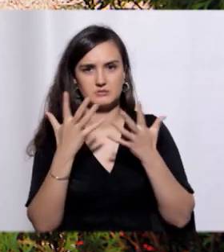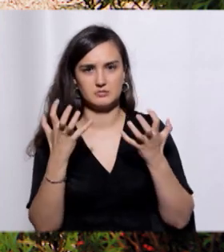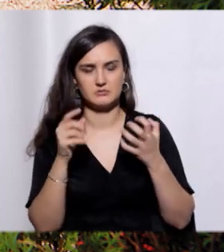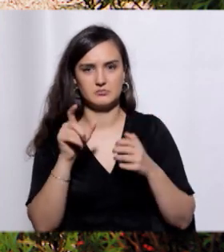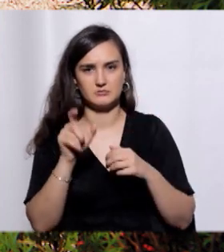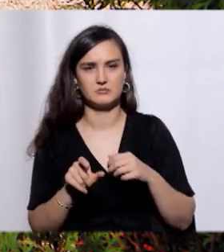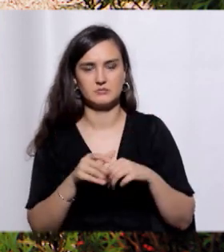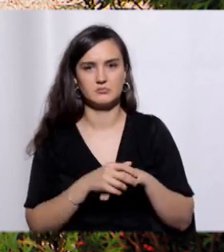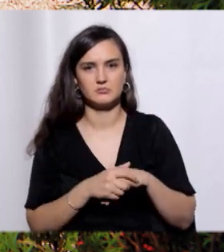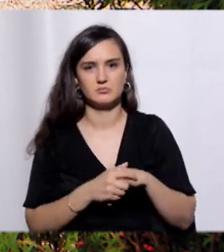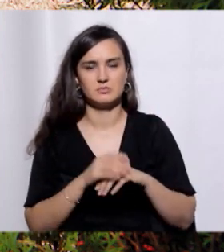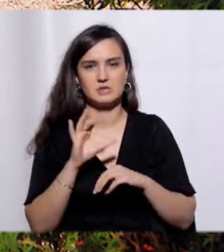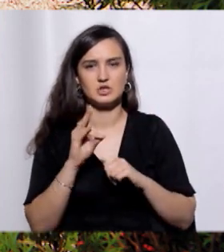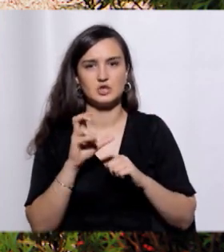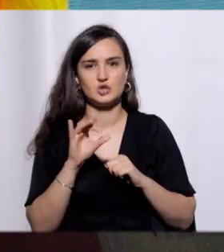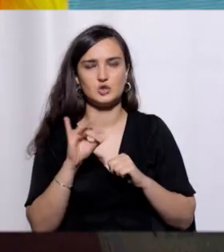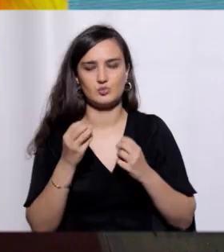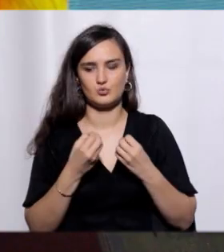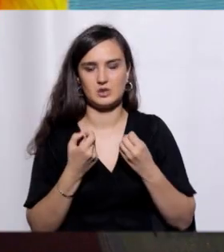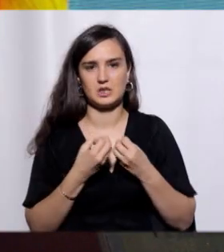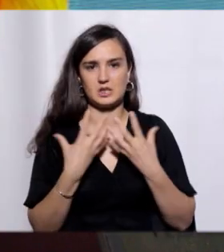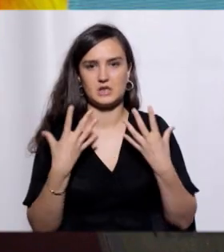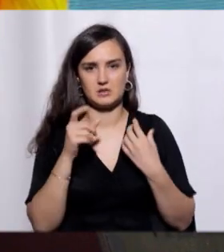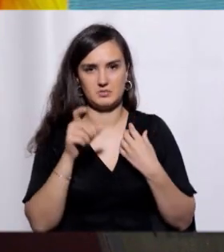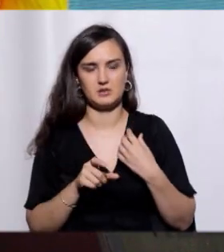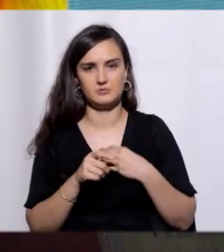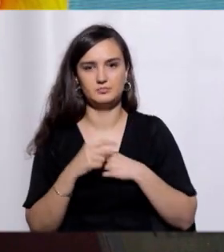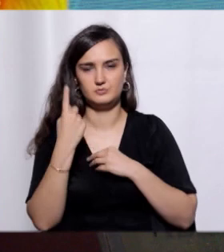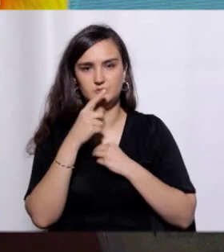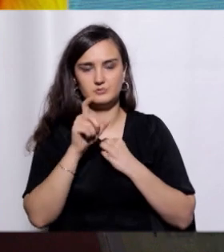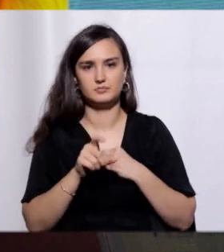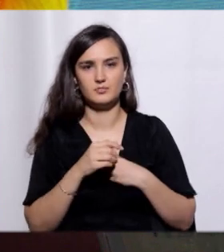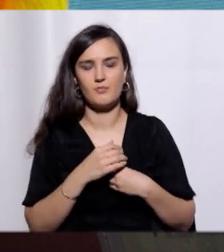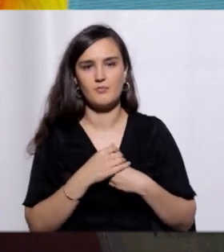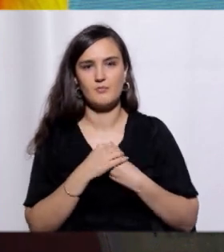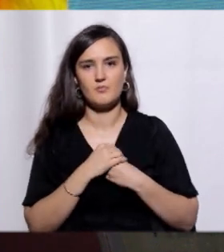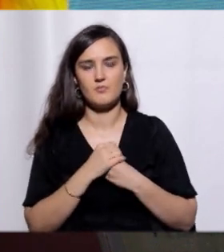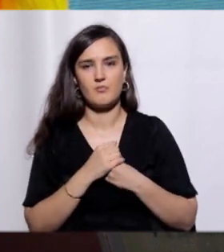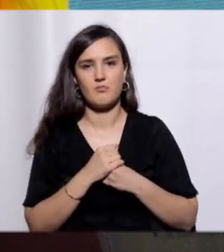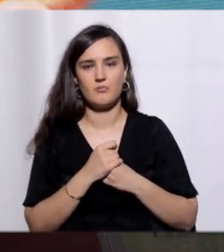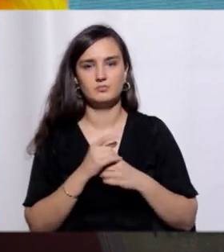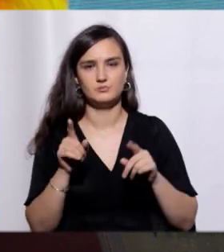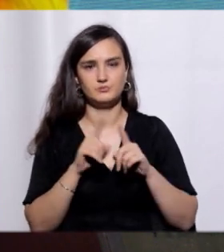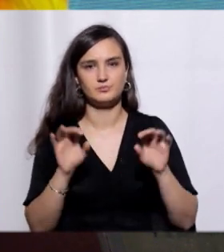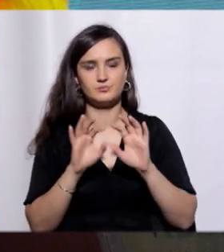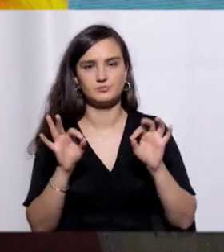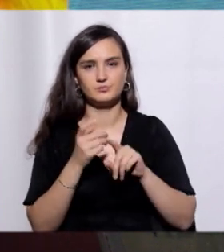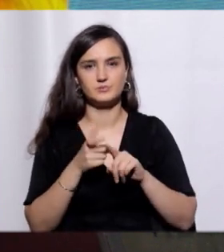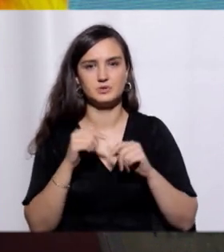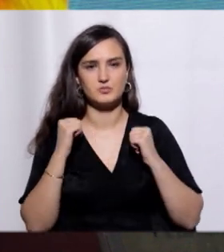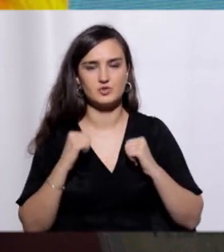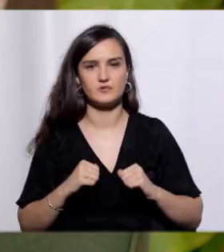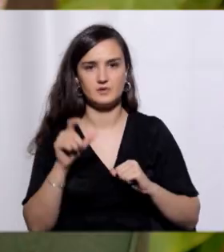figure, and St. John is the lighter person. And he's also described as being very